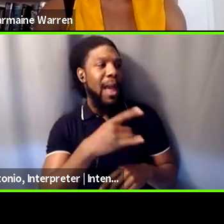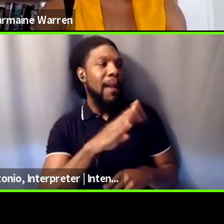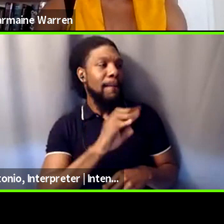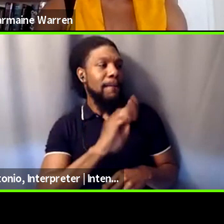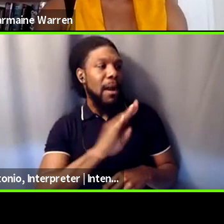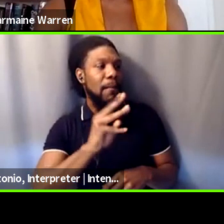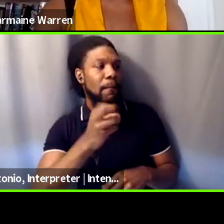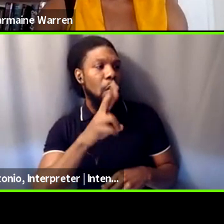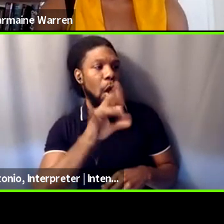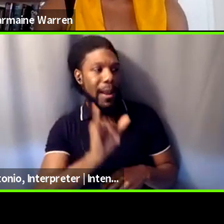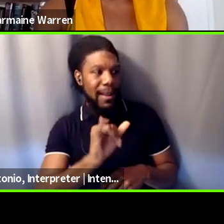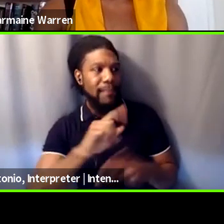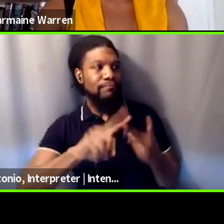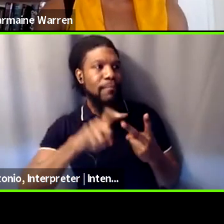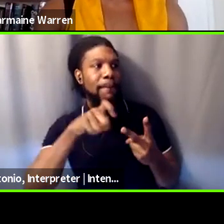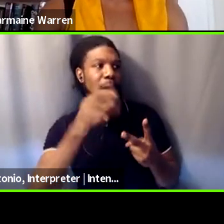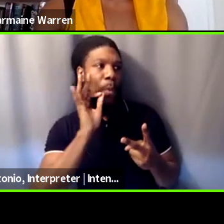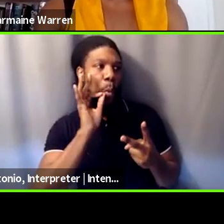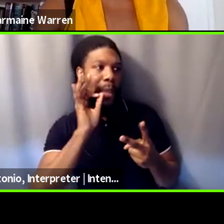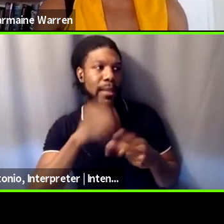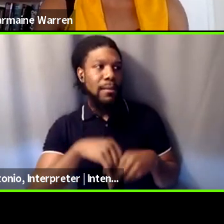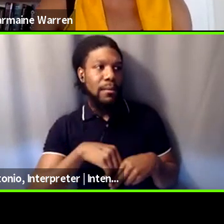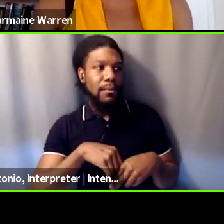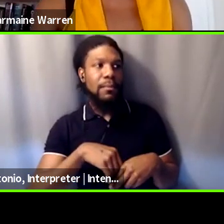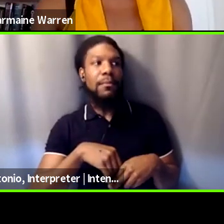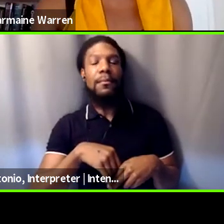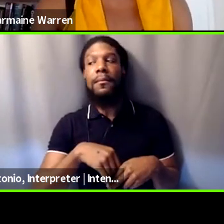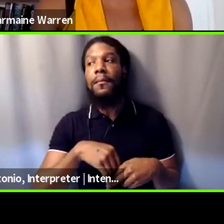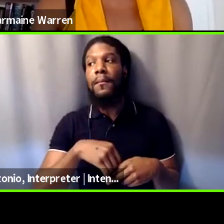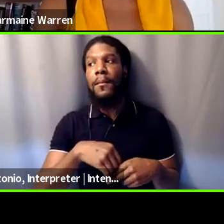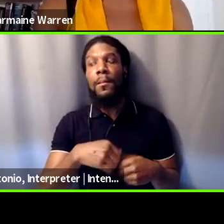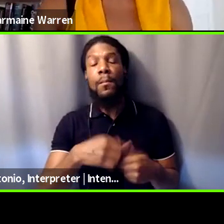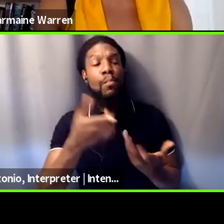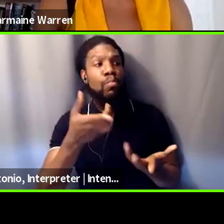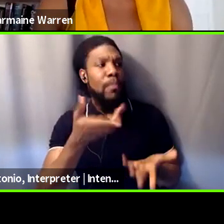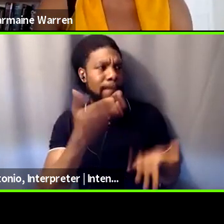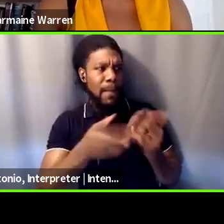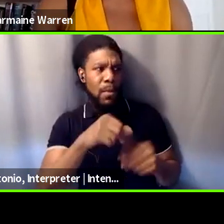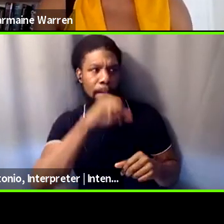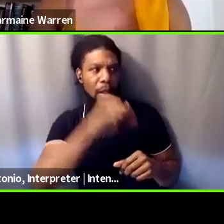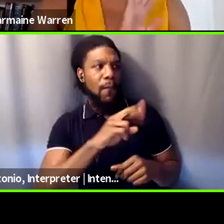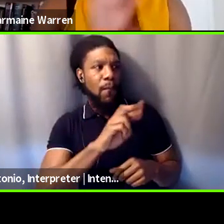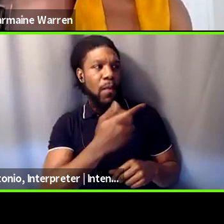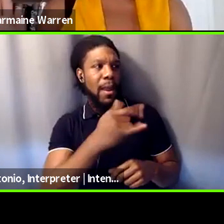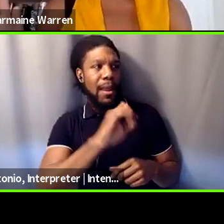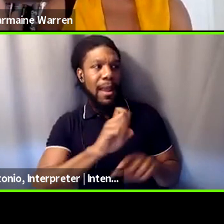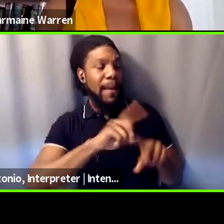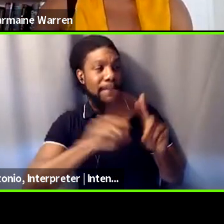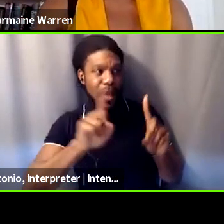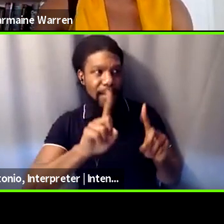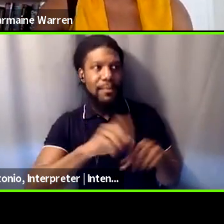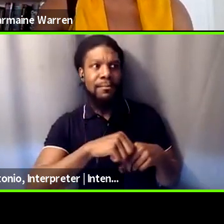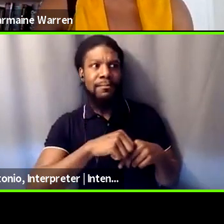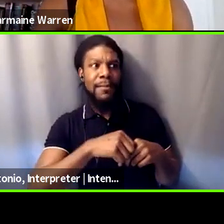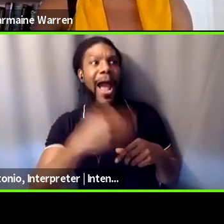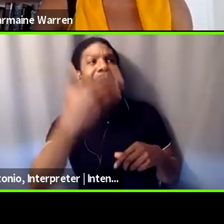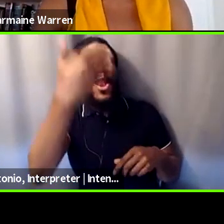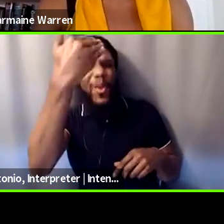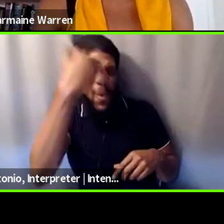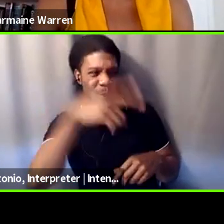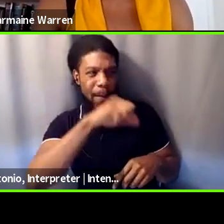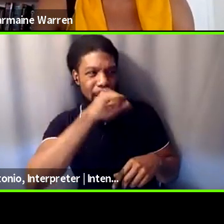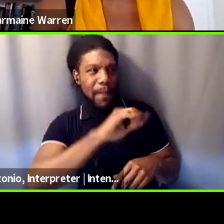love reggae, but not even reggae, Bob Marley, because there's no other reggae artist in the entire world, in the entire history of